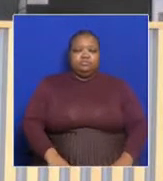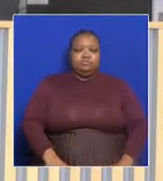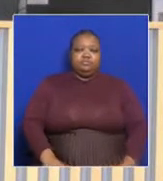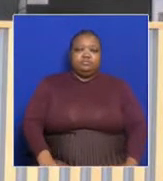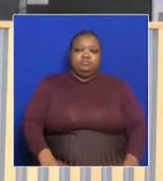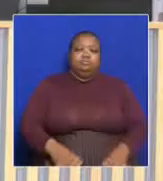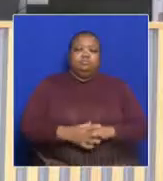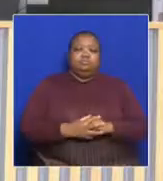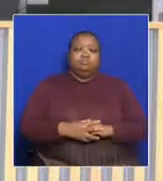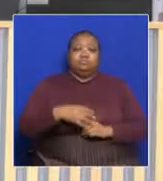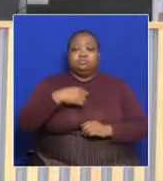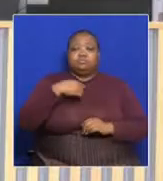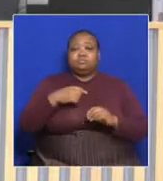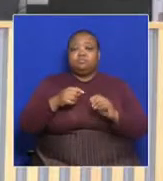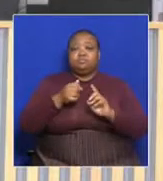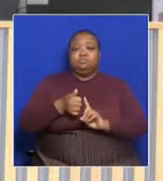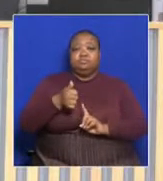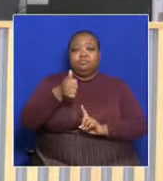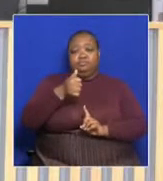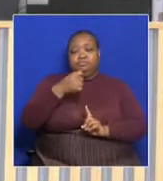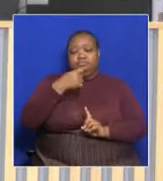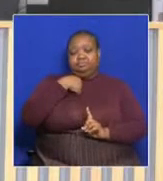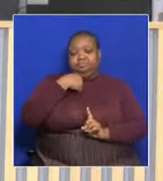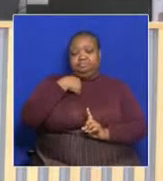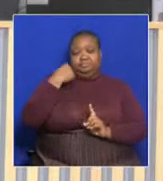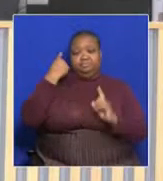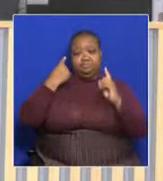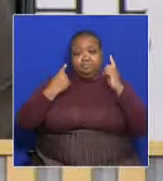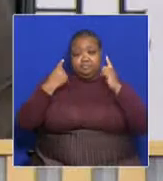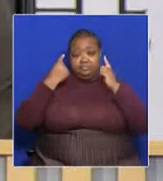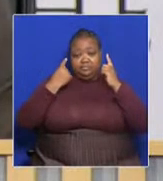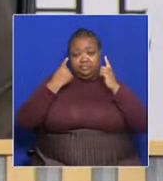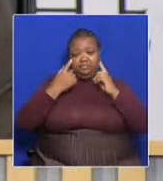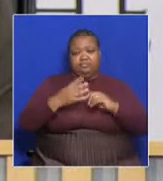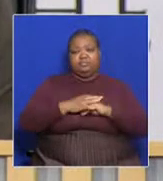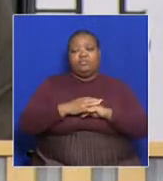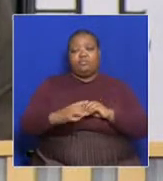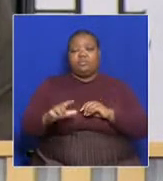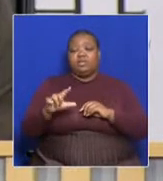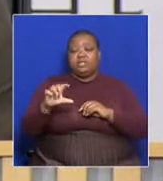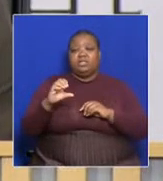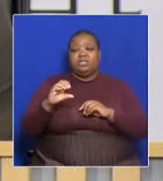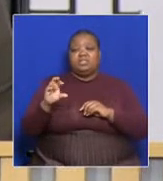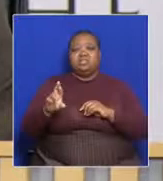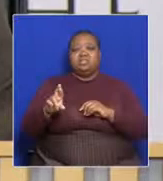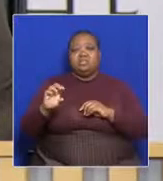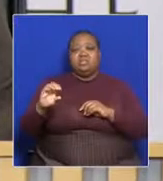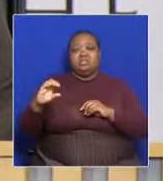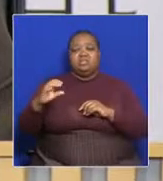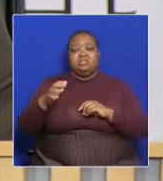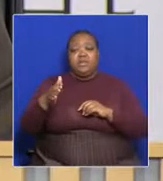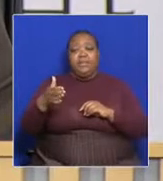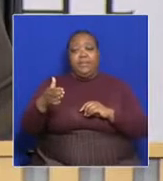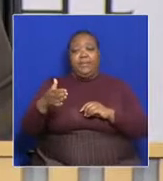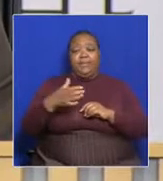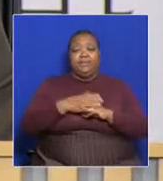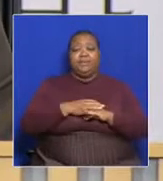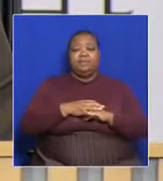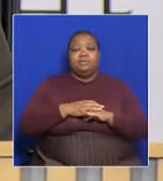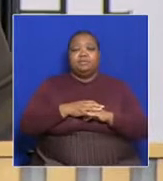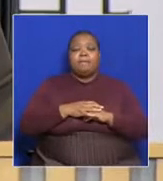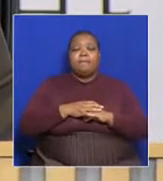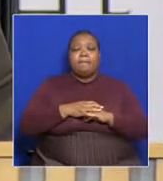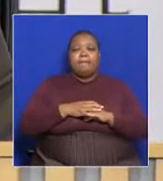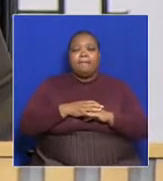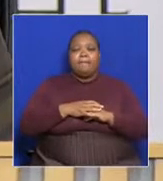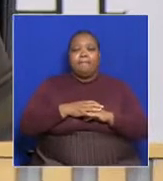Colonel, that the absence of the LCRC and therefore the